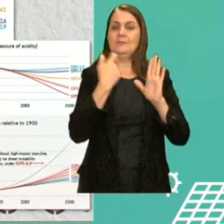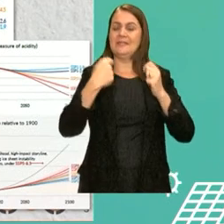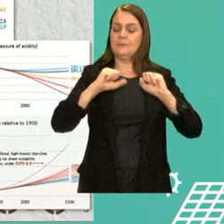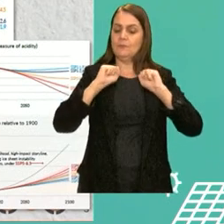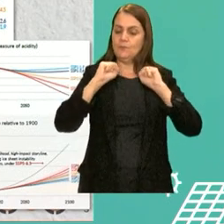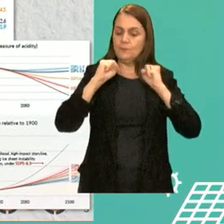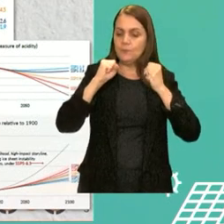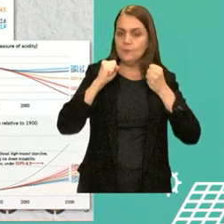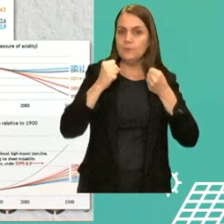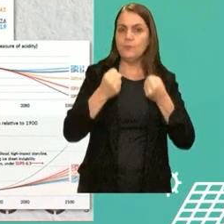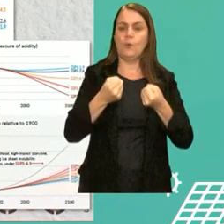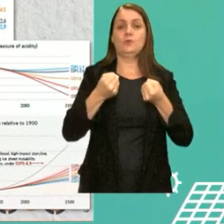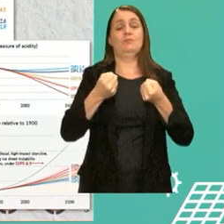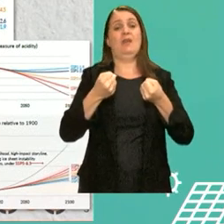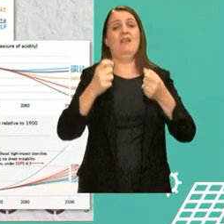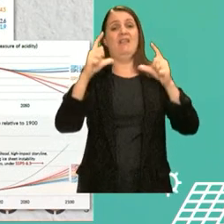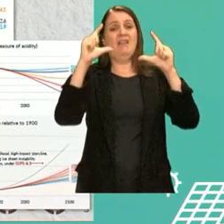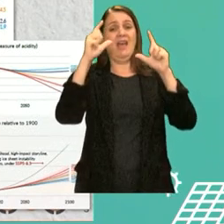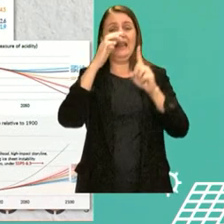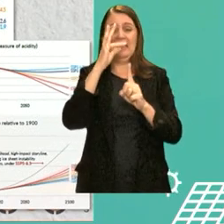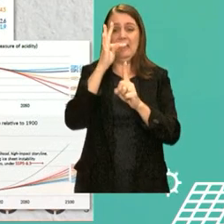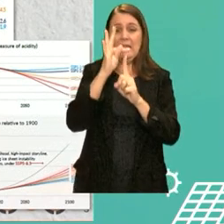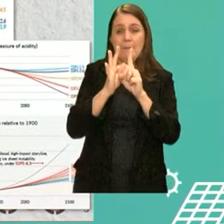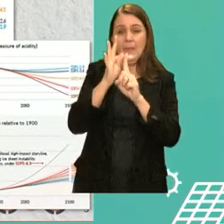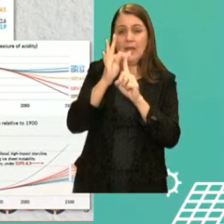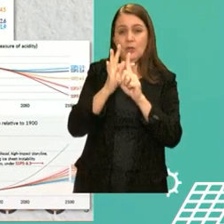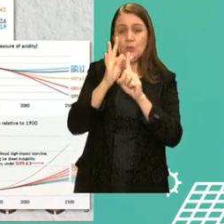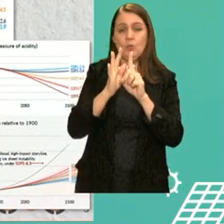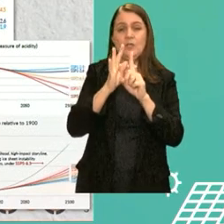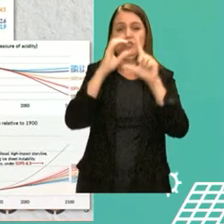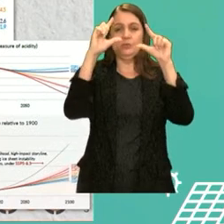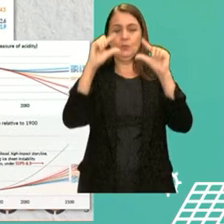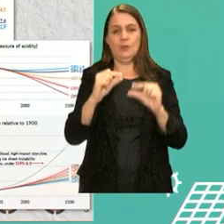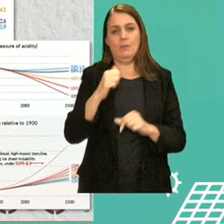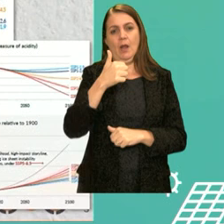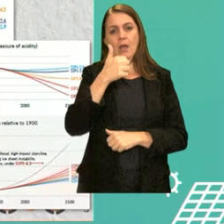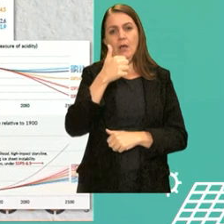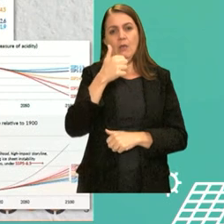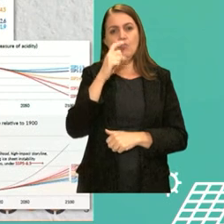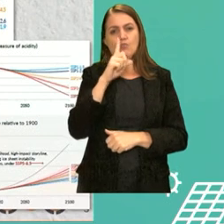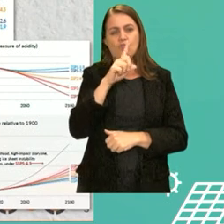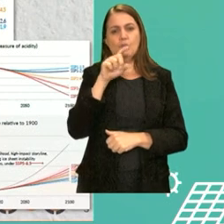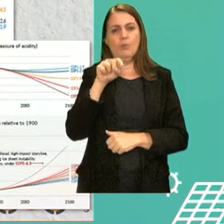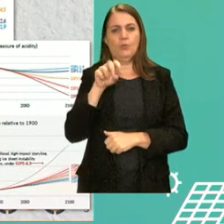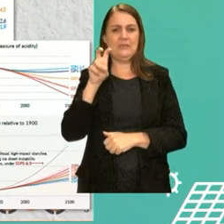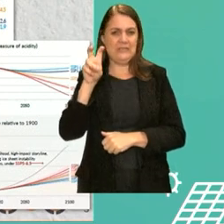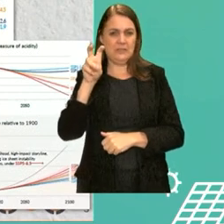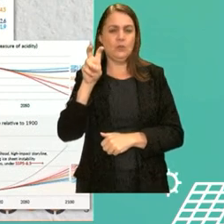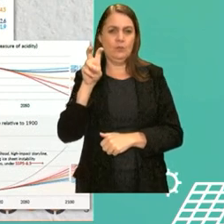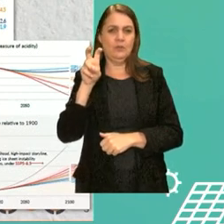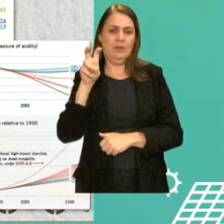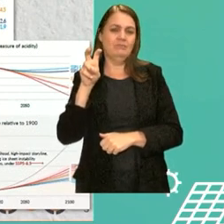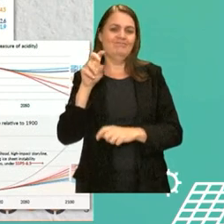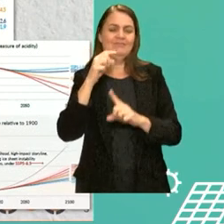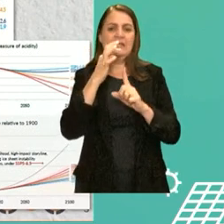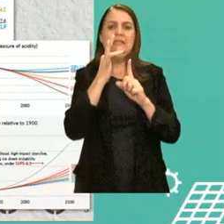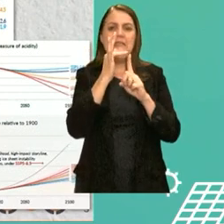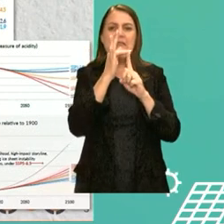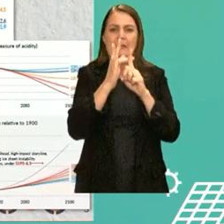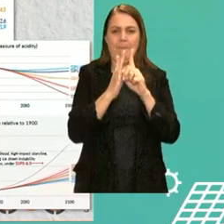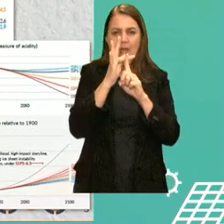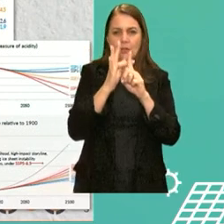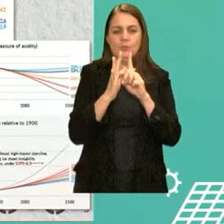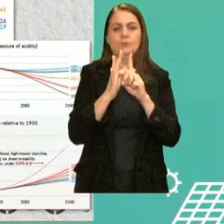global warming to 1.5 degrees, and we are roughly around 1